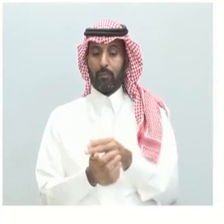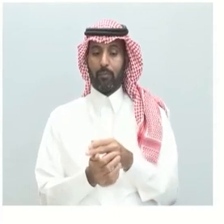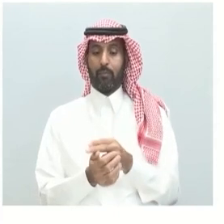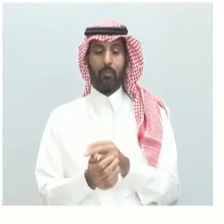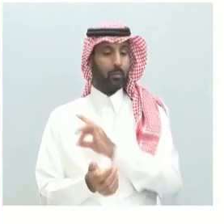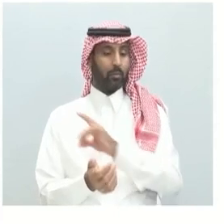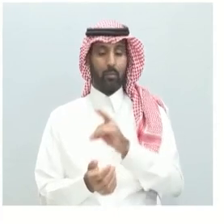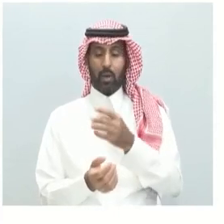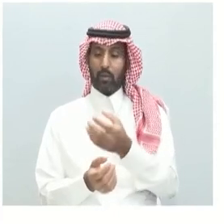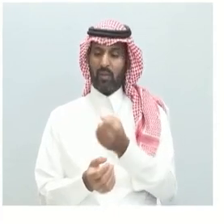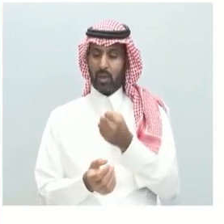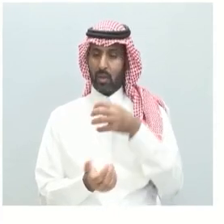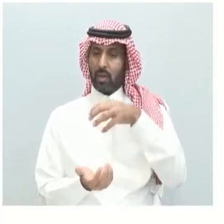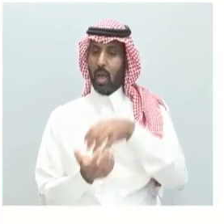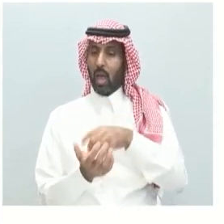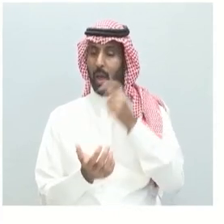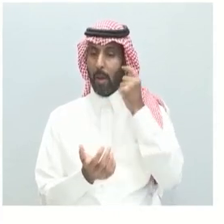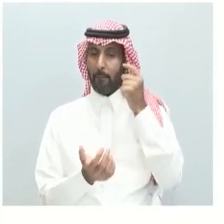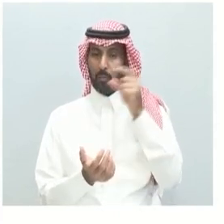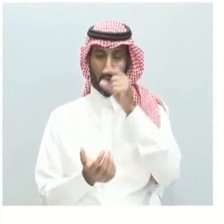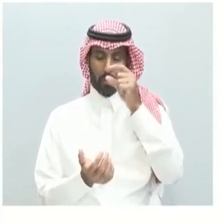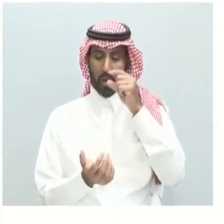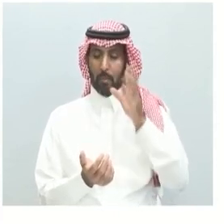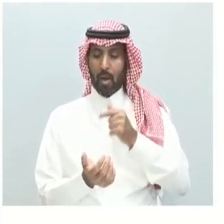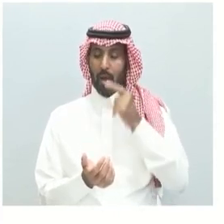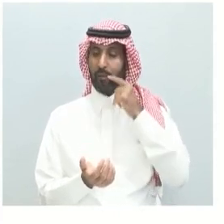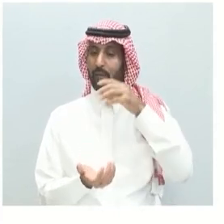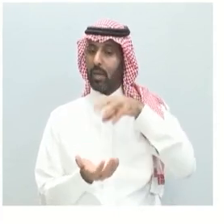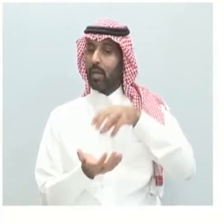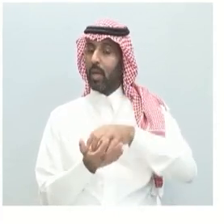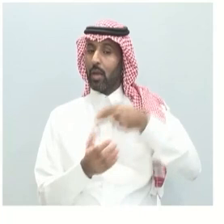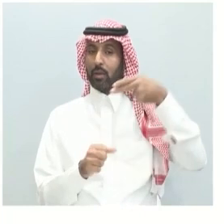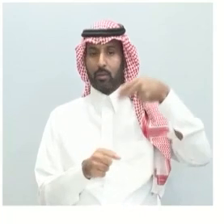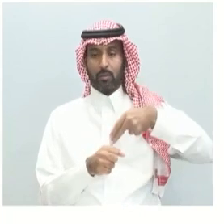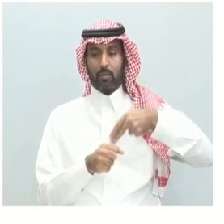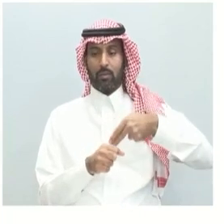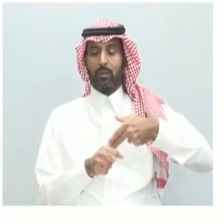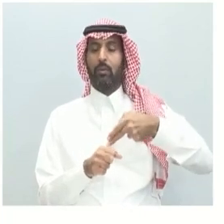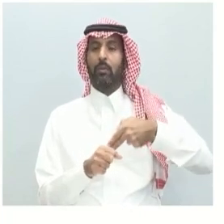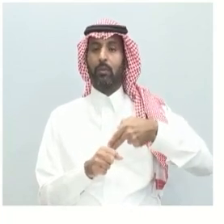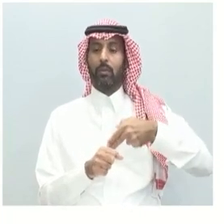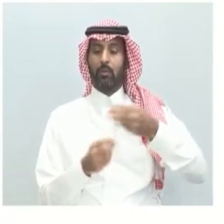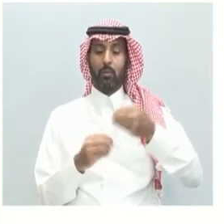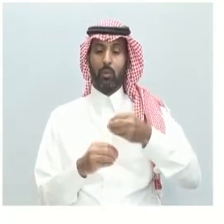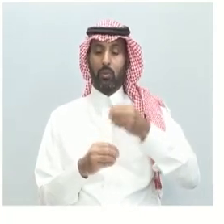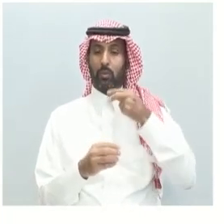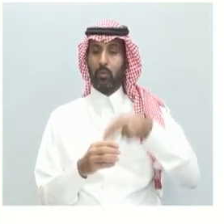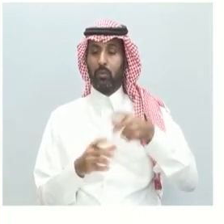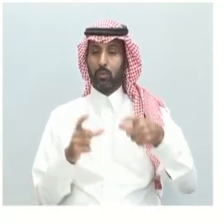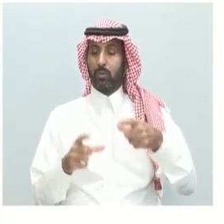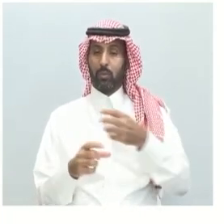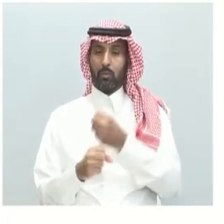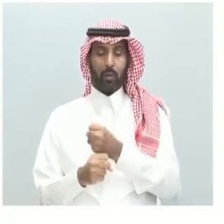Not have. Again, Dubai is part of the UAE, but it as many